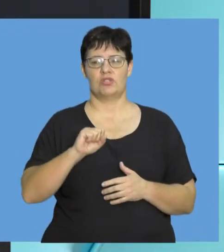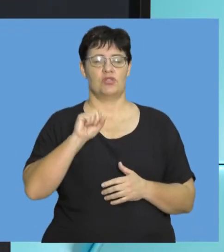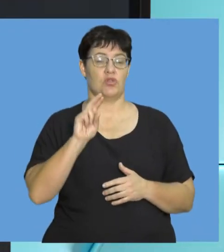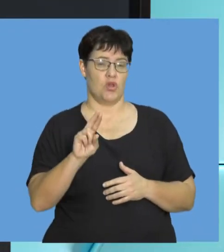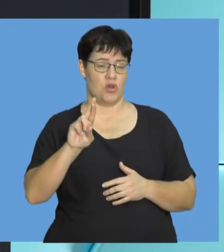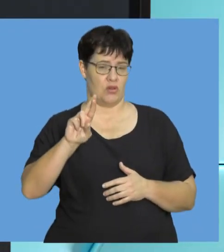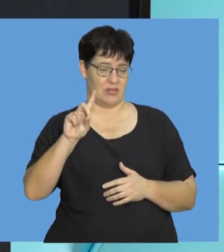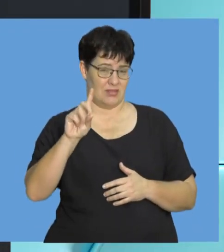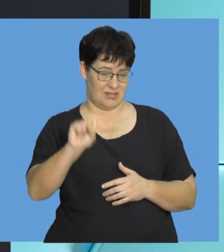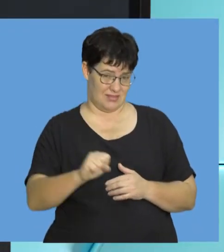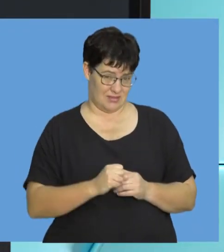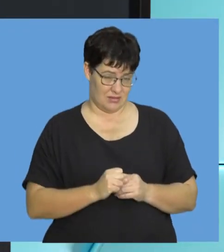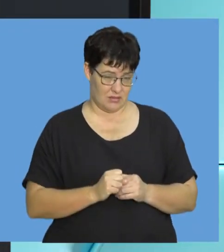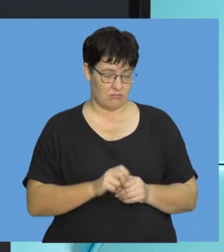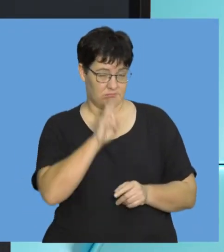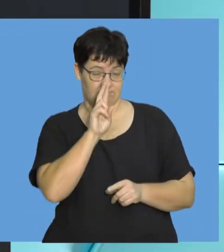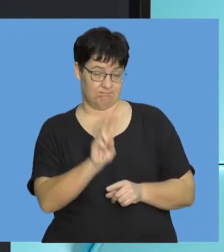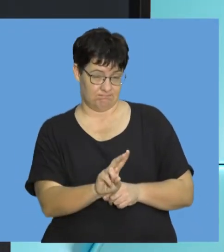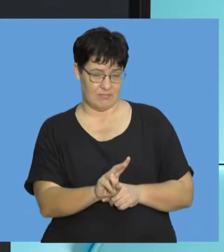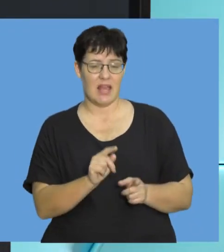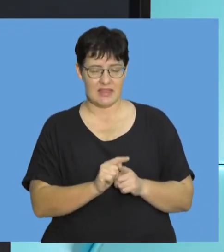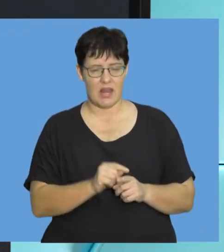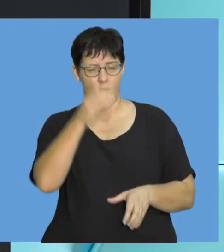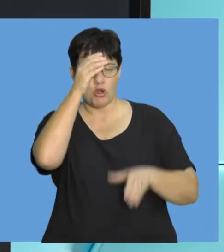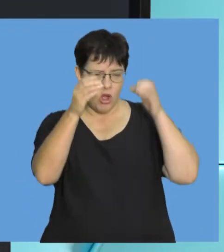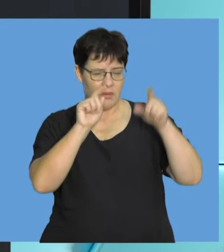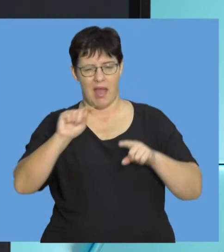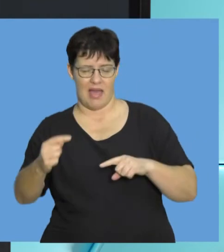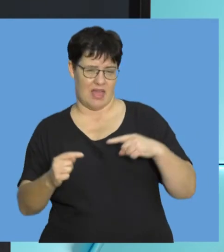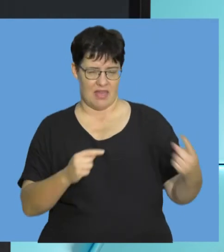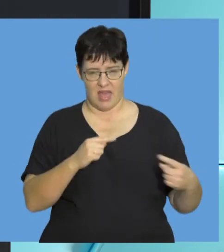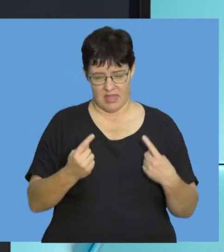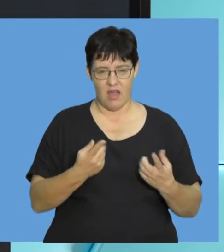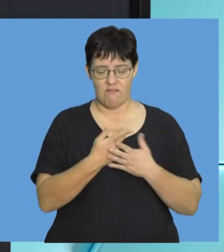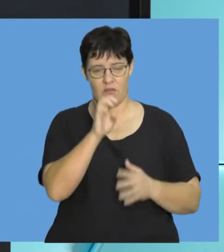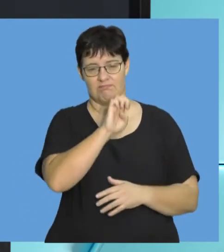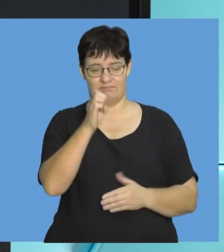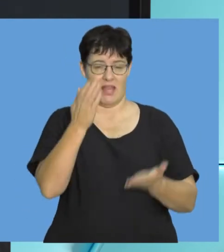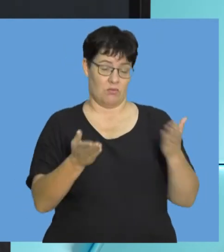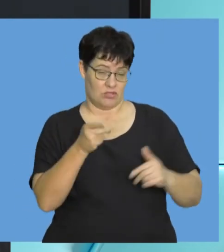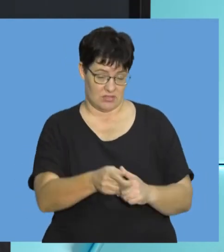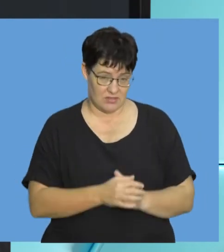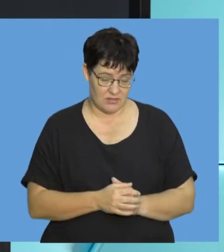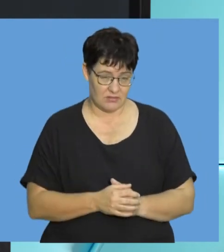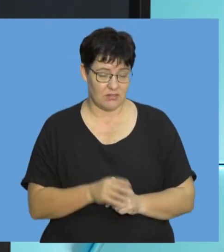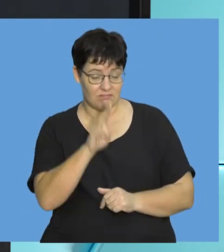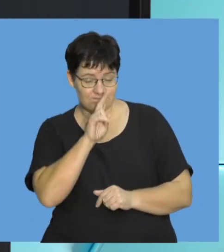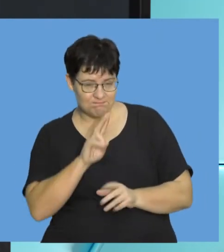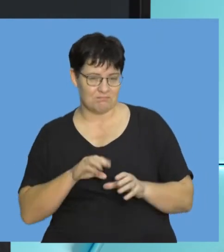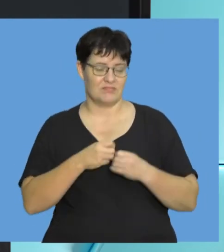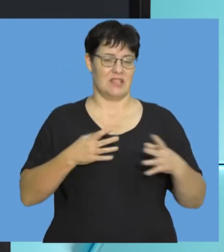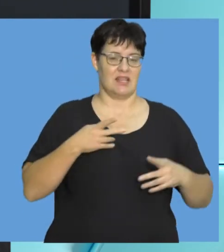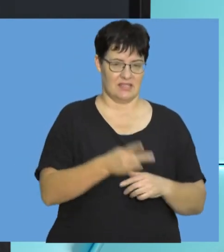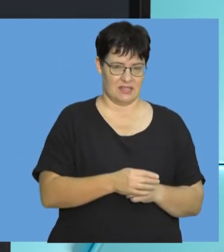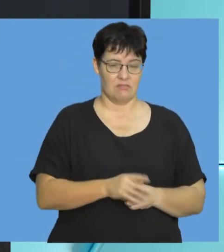there, and we're also going to look at some other concepts that have to do with some exponential equations. So let's just jump right into it